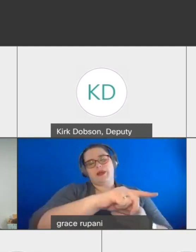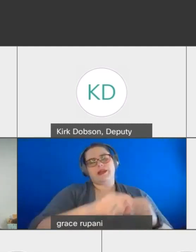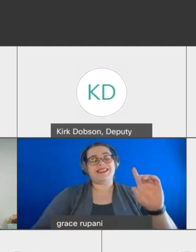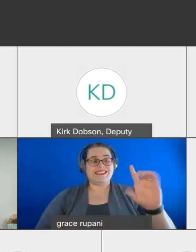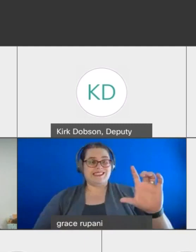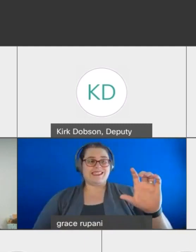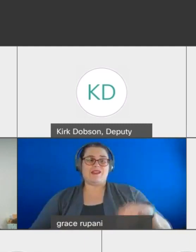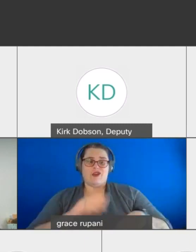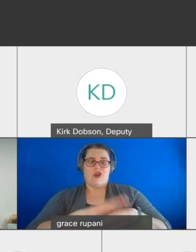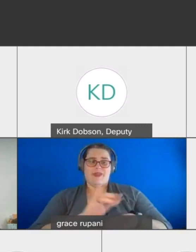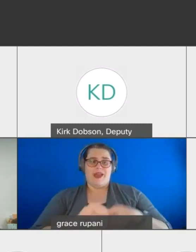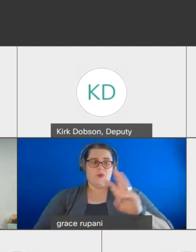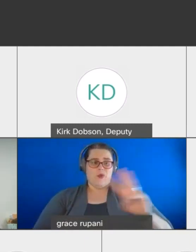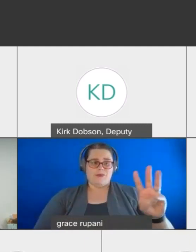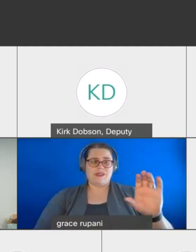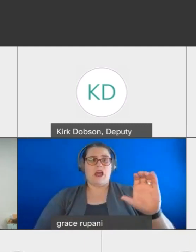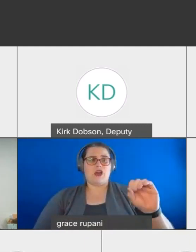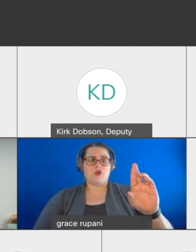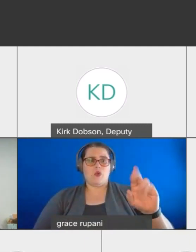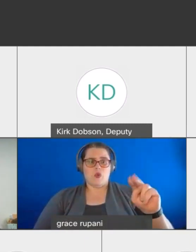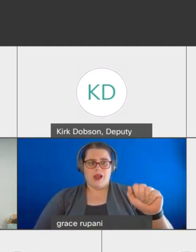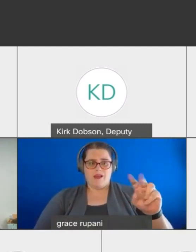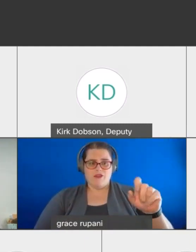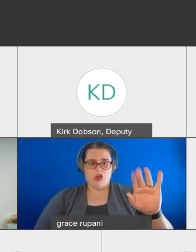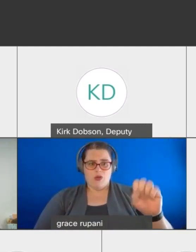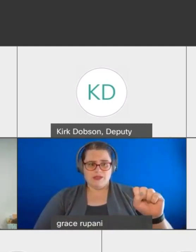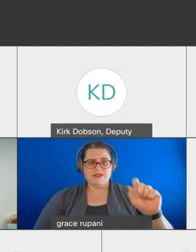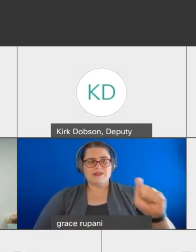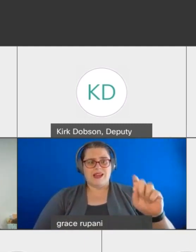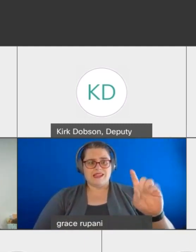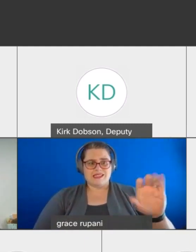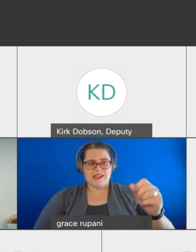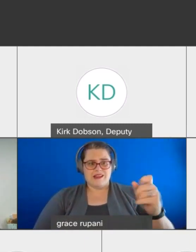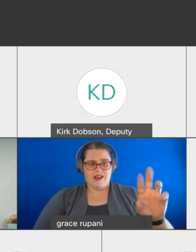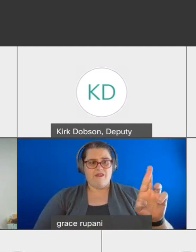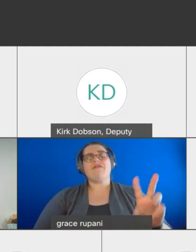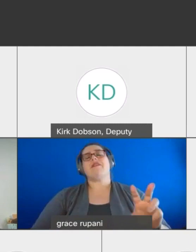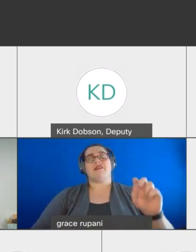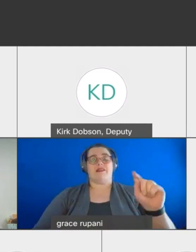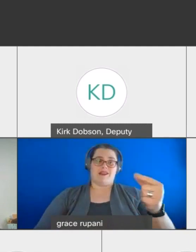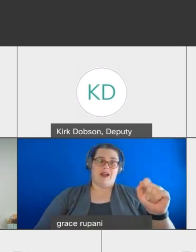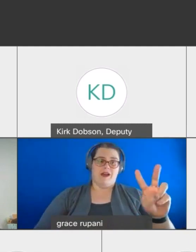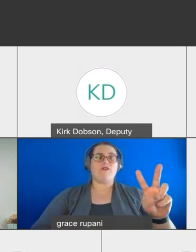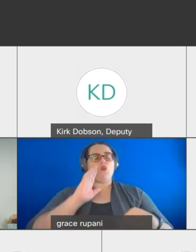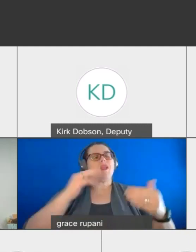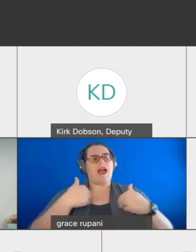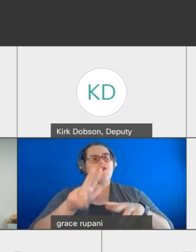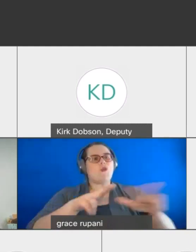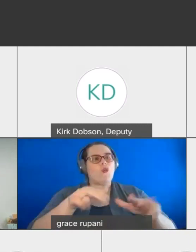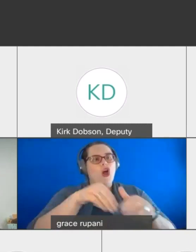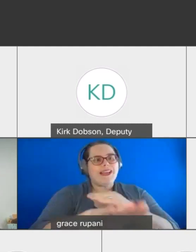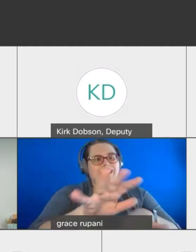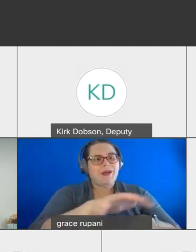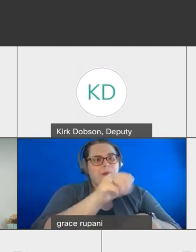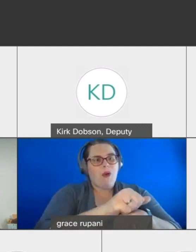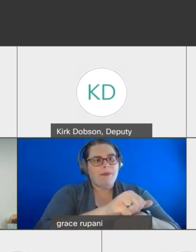coronavirus.dc.gov where people can walk in to get a vaccine. There will no longer be scheduling of vaccines there, but it will be